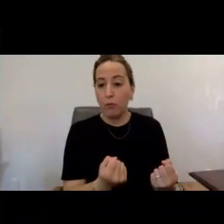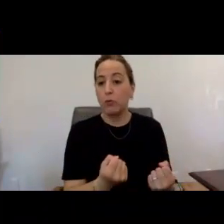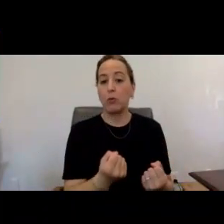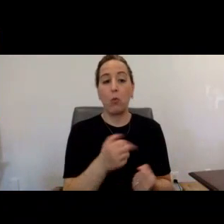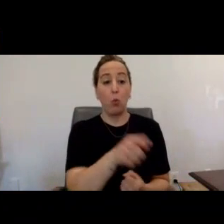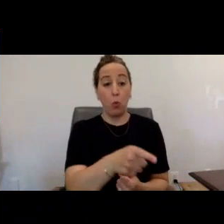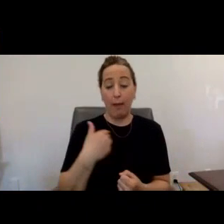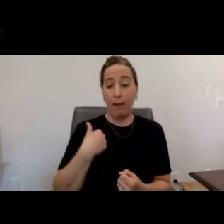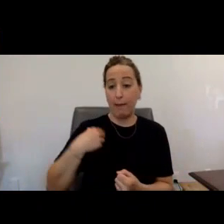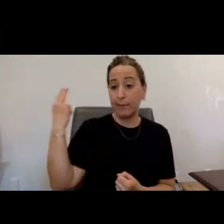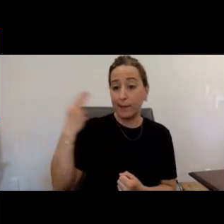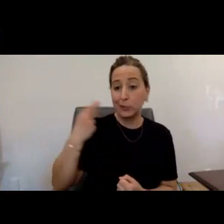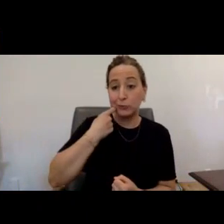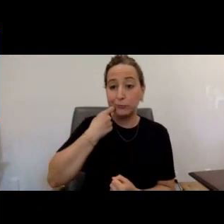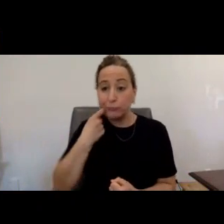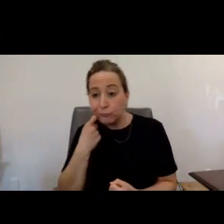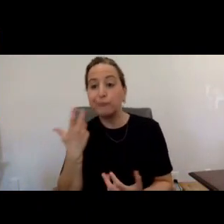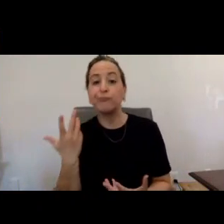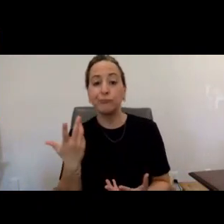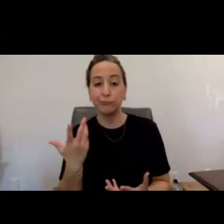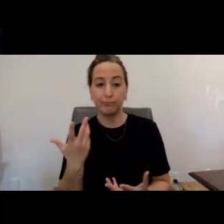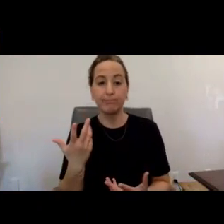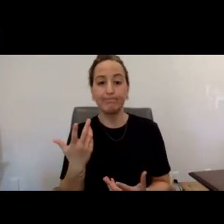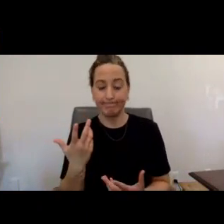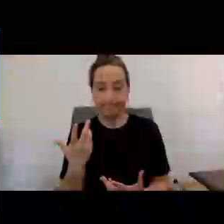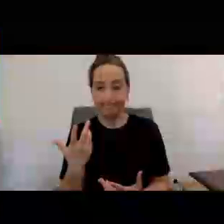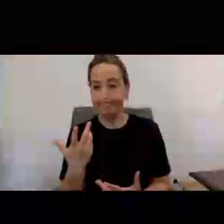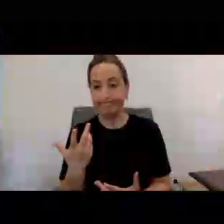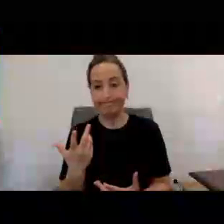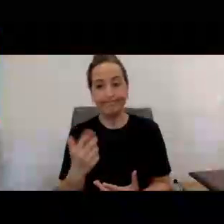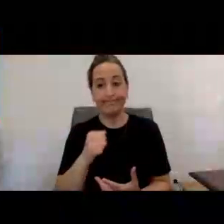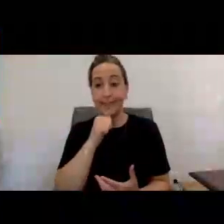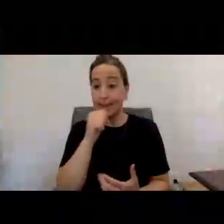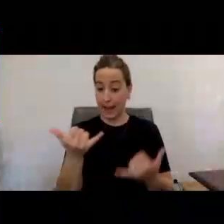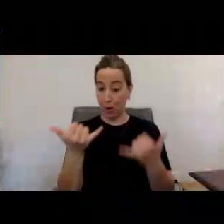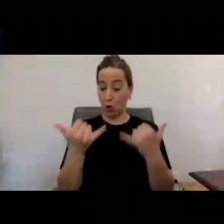using controlled substances, but they're not currently